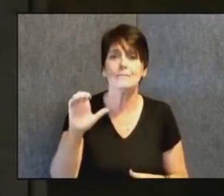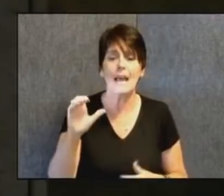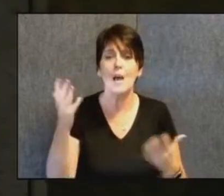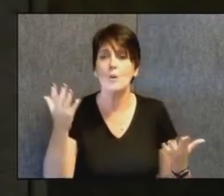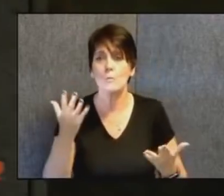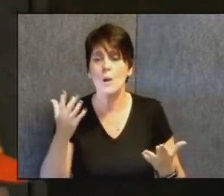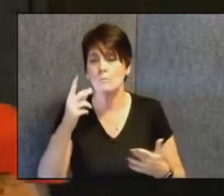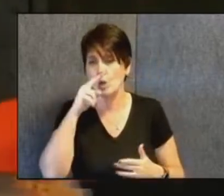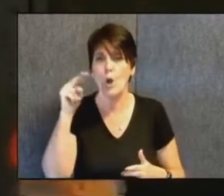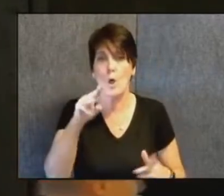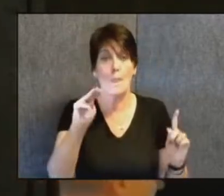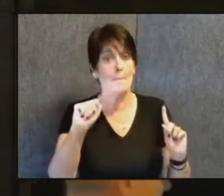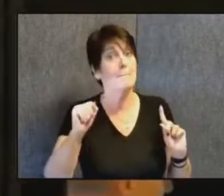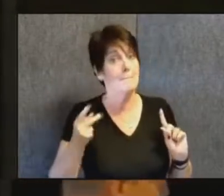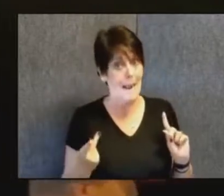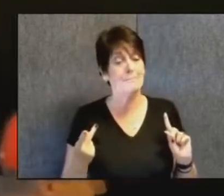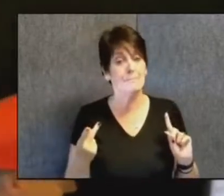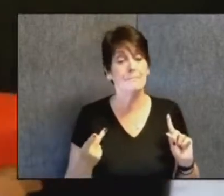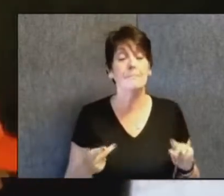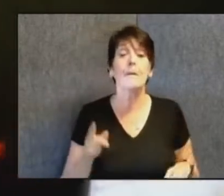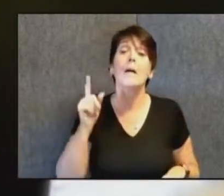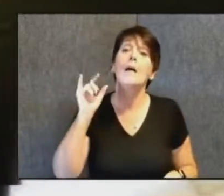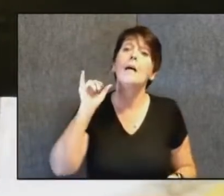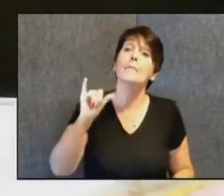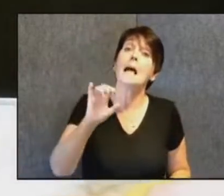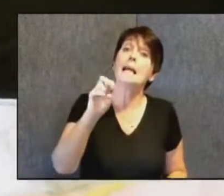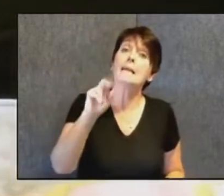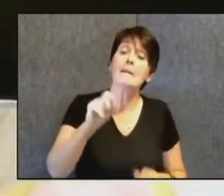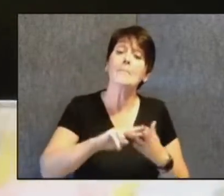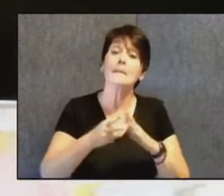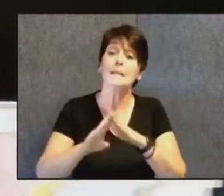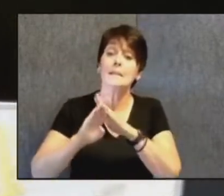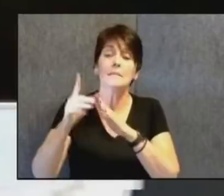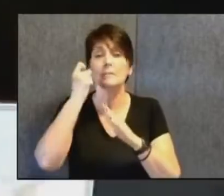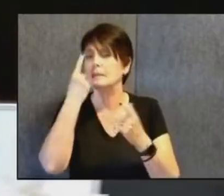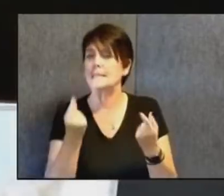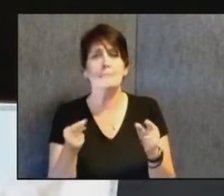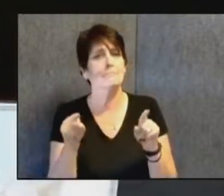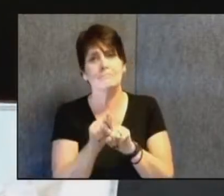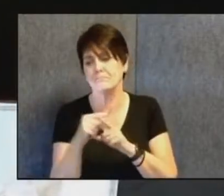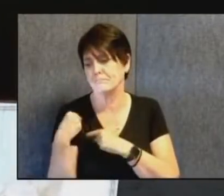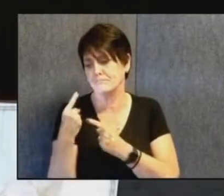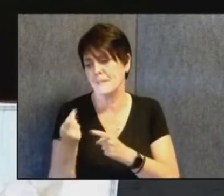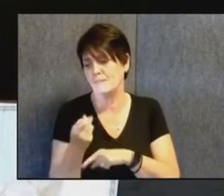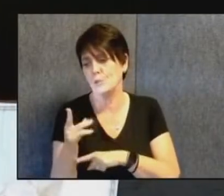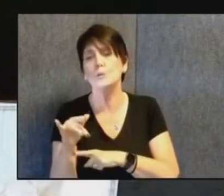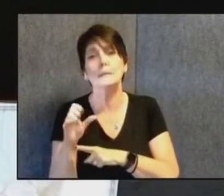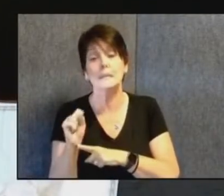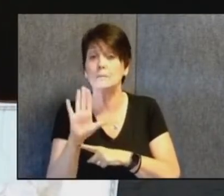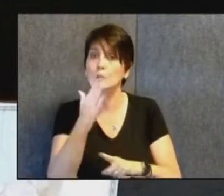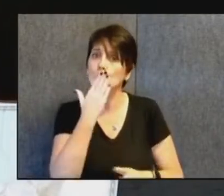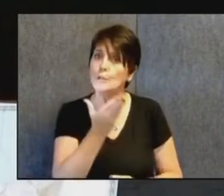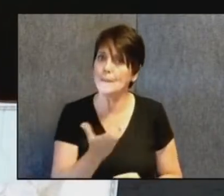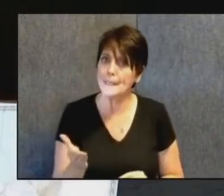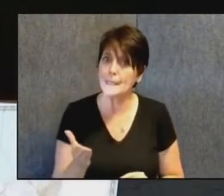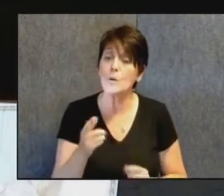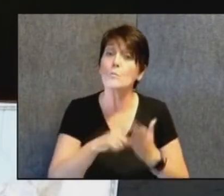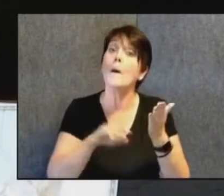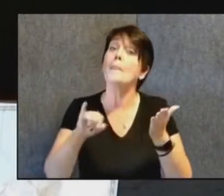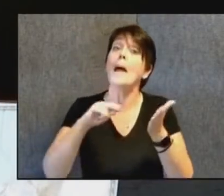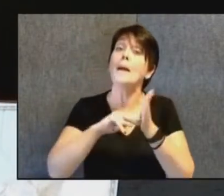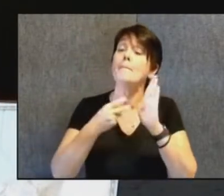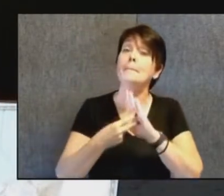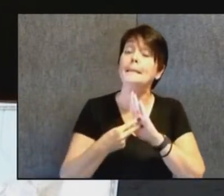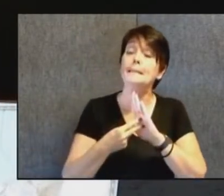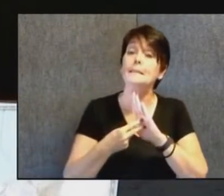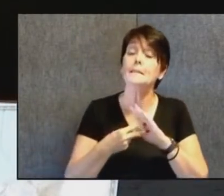evac map here for a moment. So this evac map pretty much has been the same way for the last couple days, which is a good thing. It means that